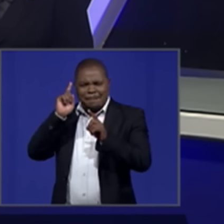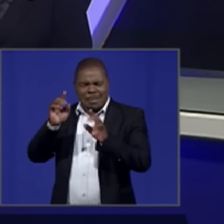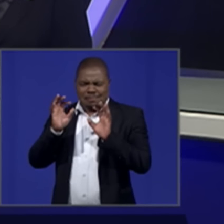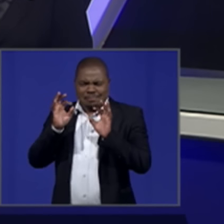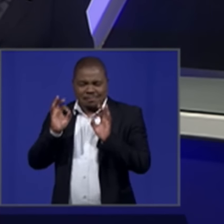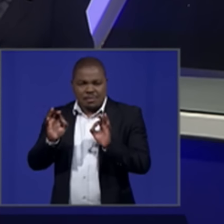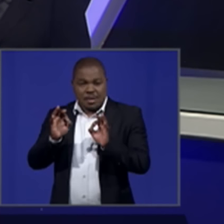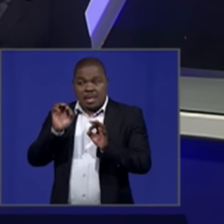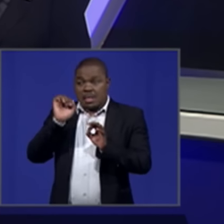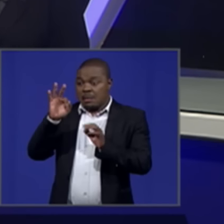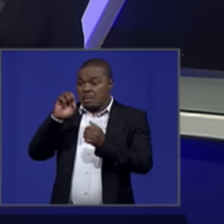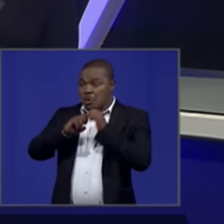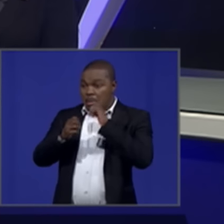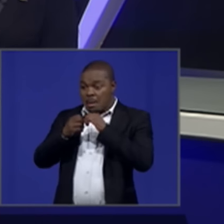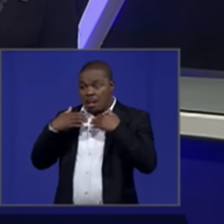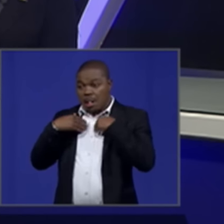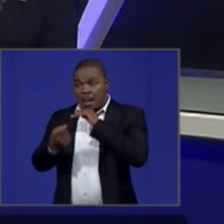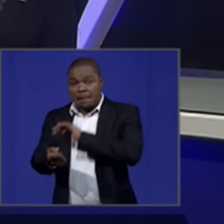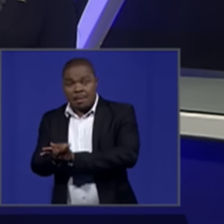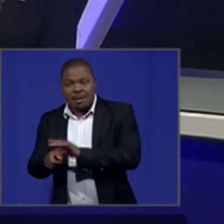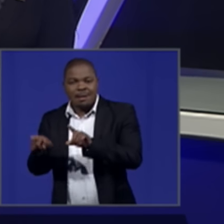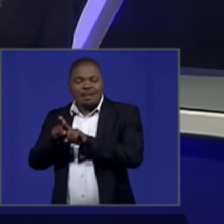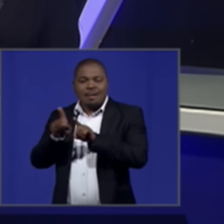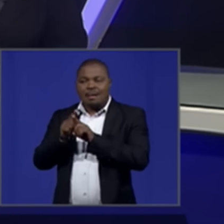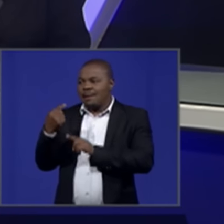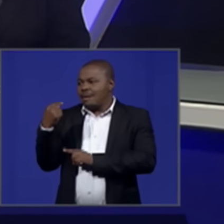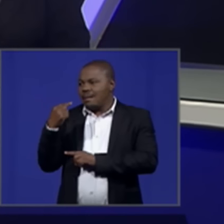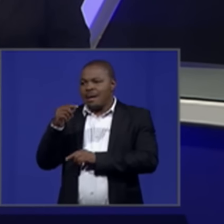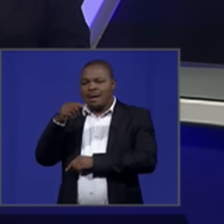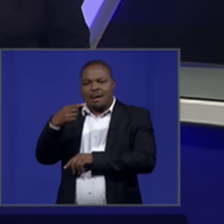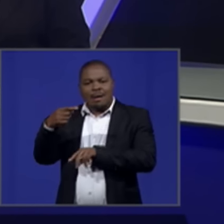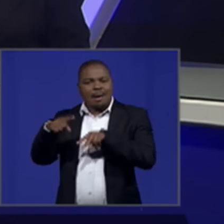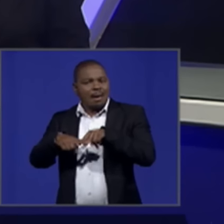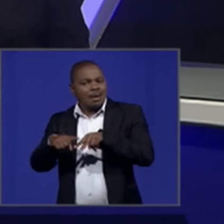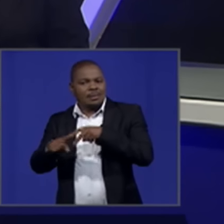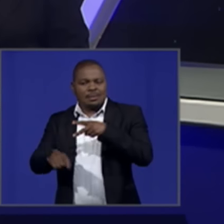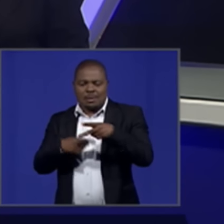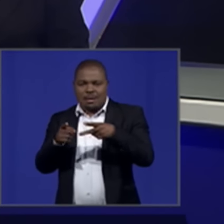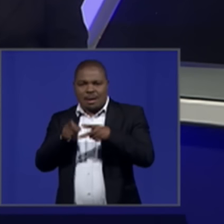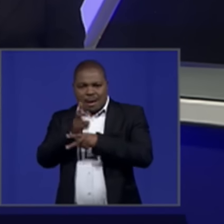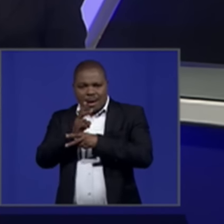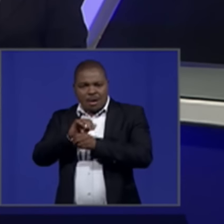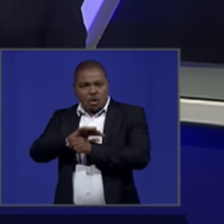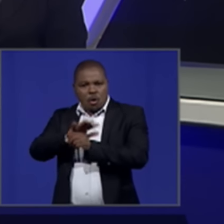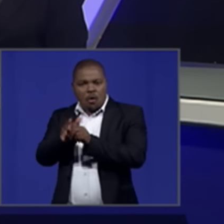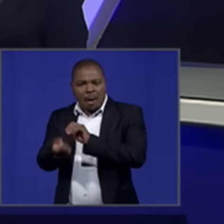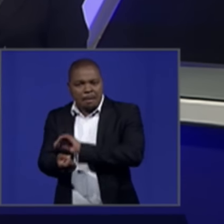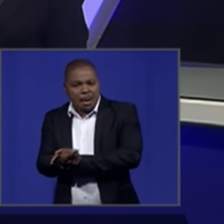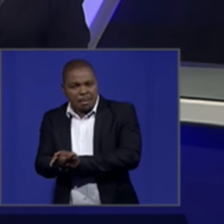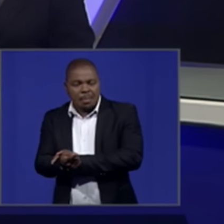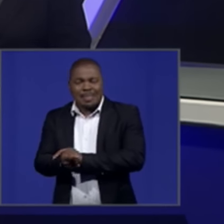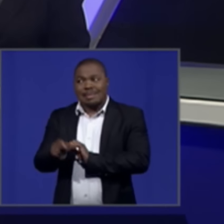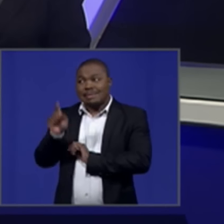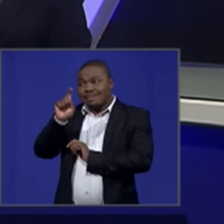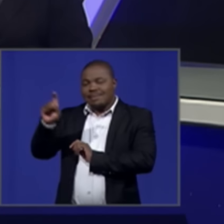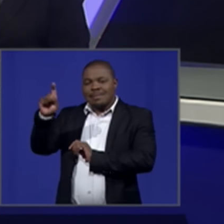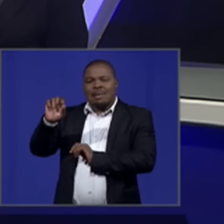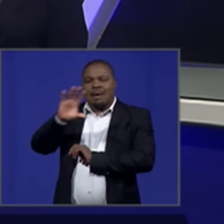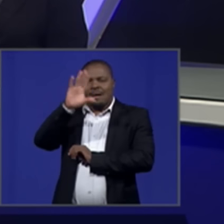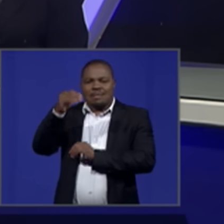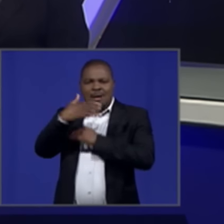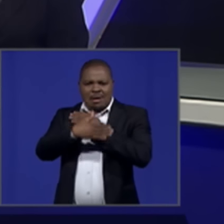ho ba le mathata a bophelo jwale ka rile ra bona AIDS mme ha marao ra bona taba ya COVID, ebe dinaha tsa